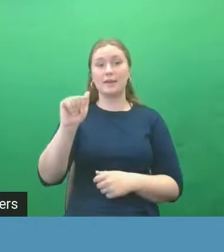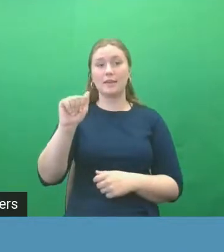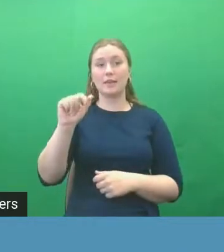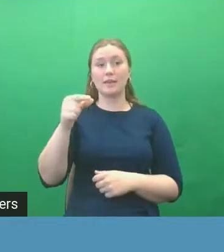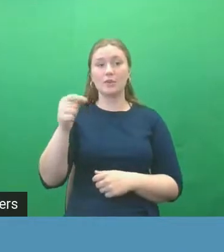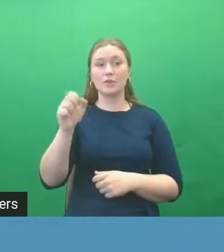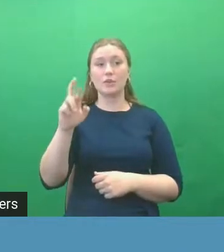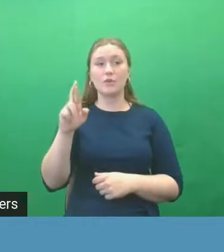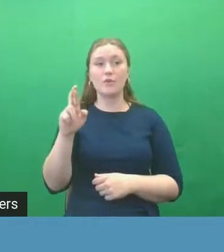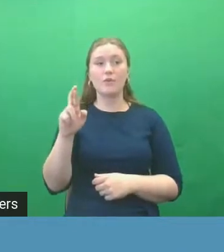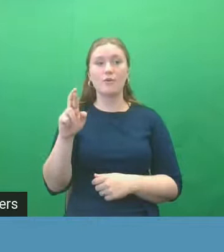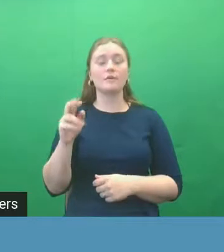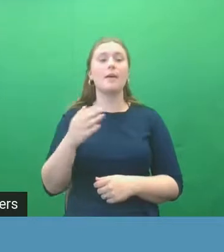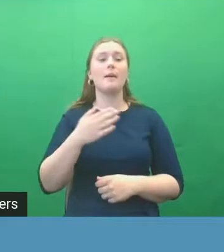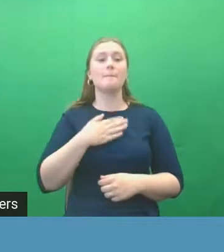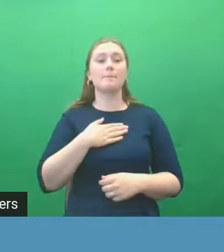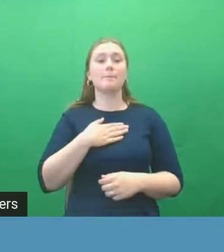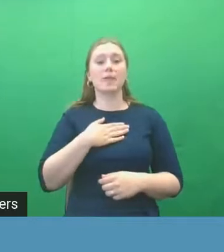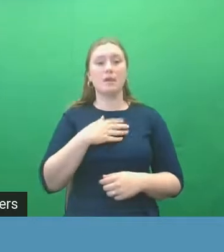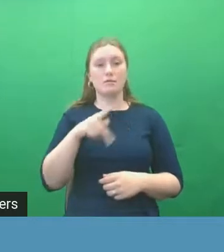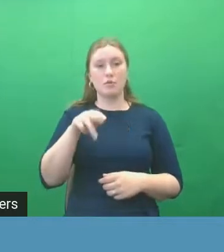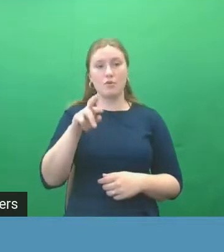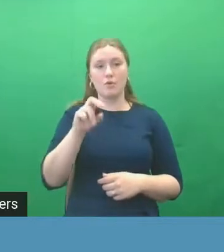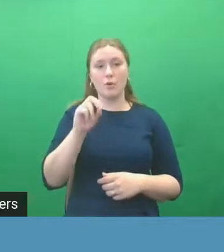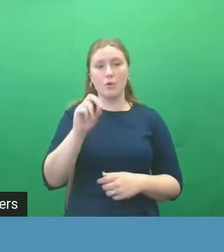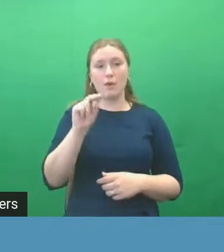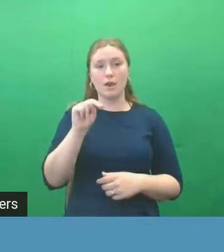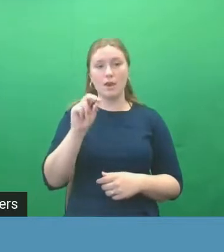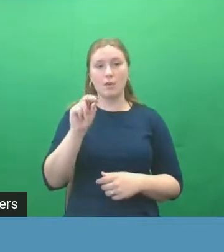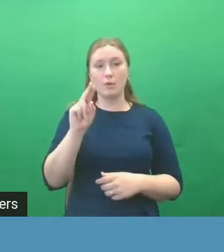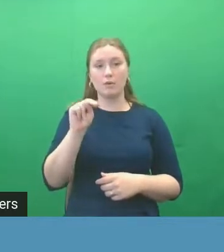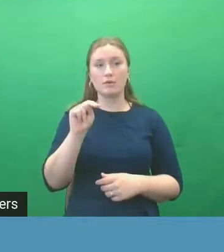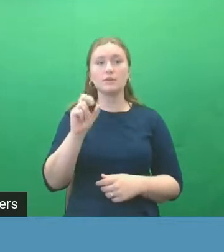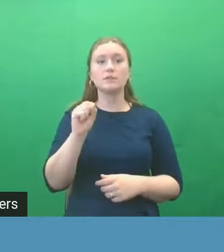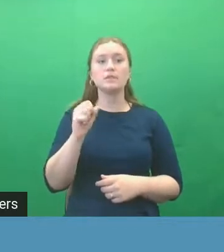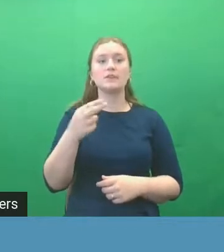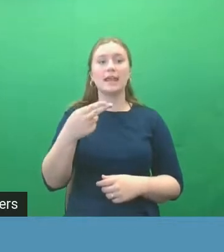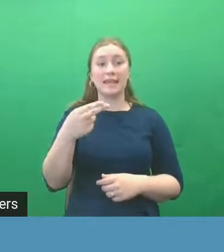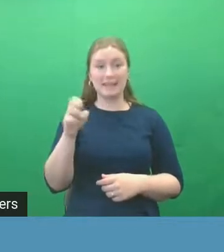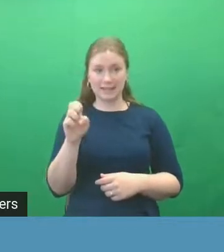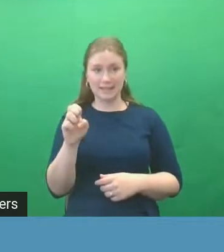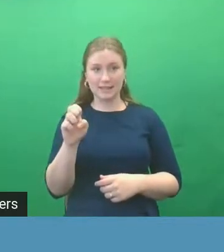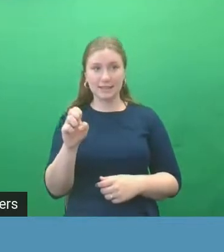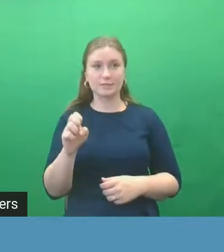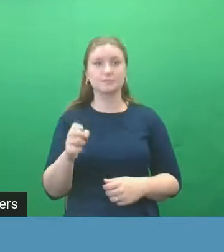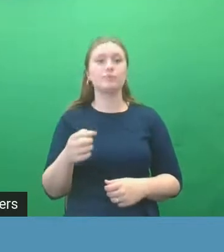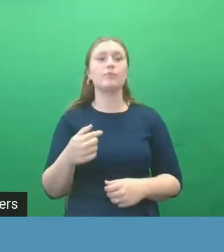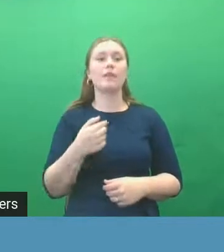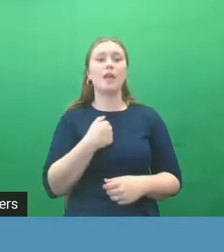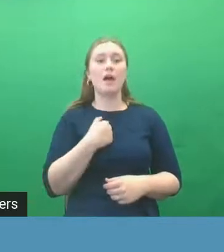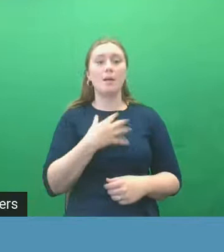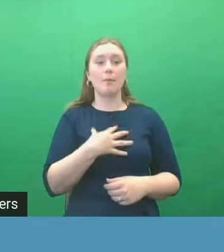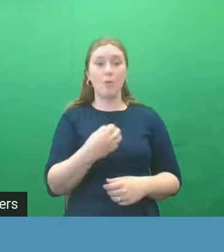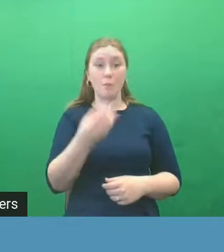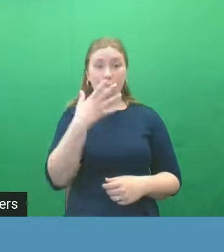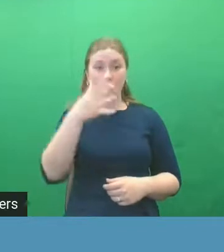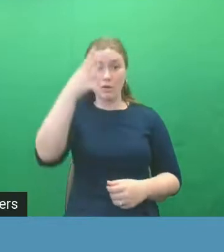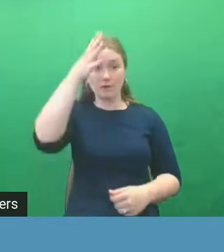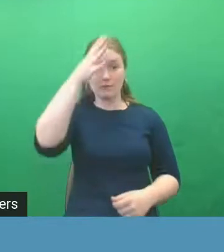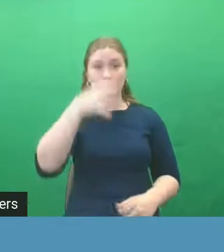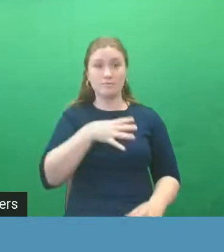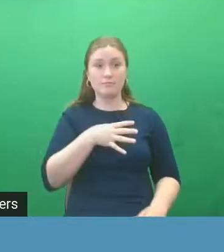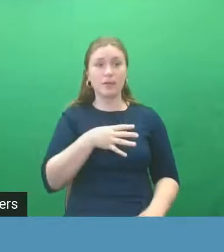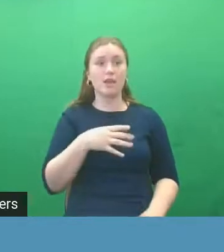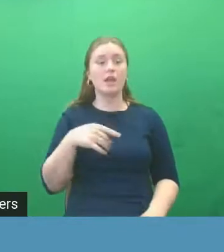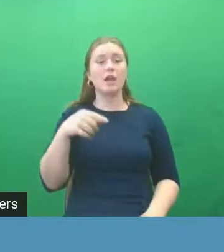Association. My pronouns are in the he series, and I'm a white male with gray hair pulled back and a close-cropped beard. Today I'm wearing